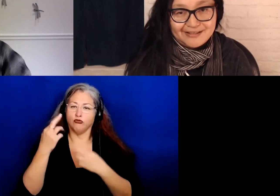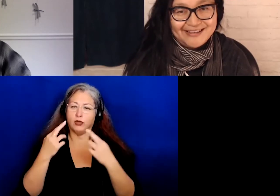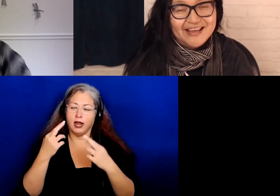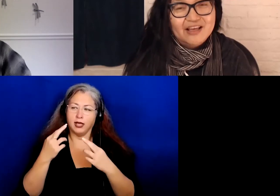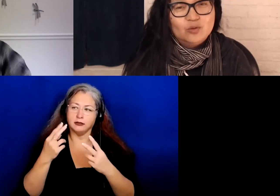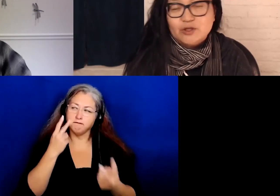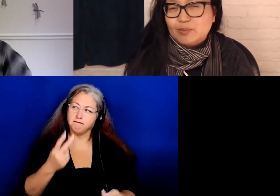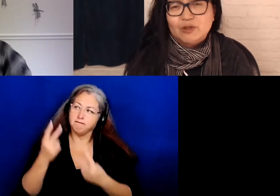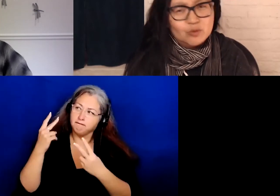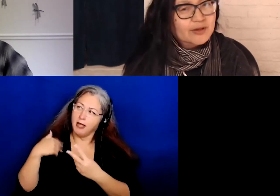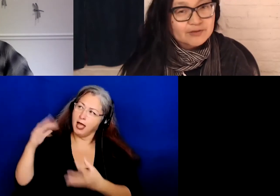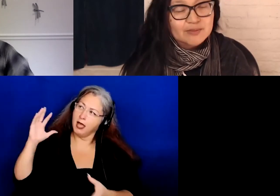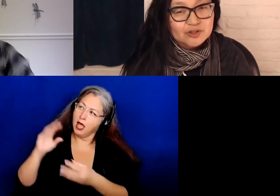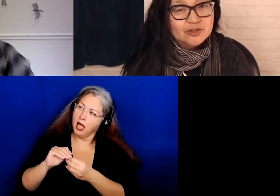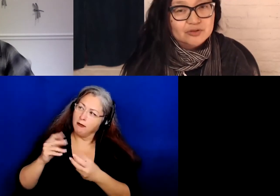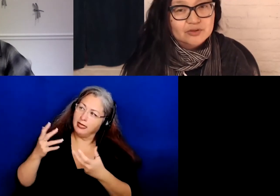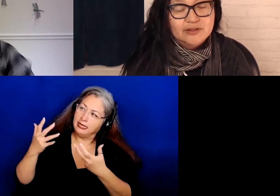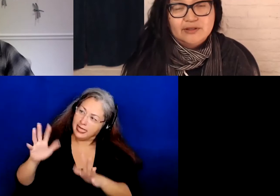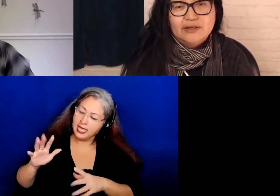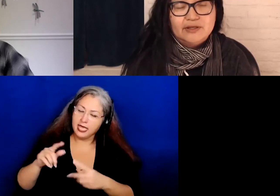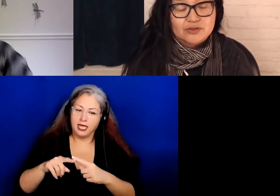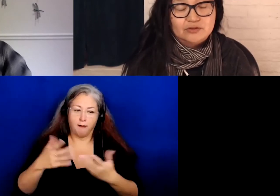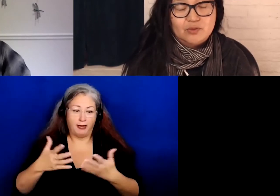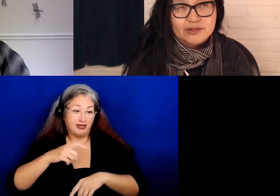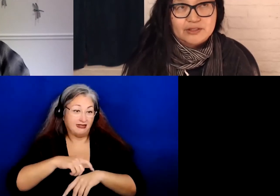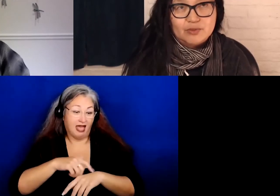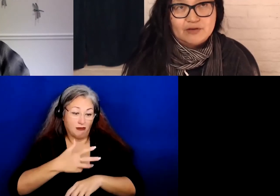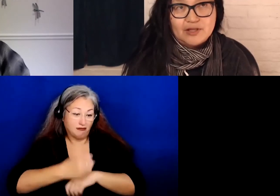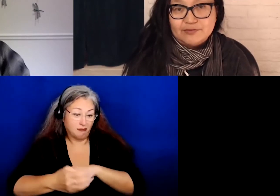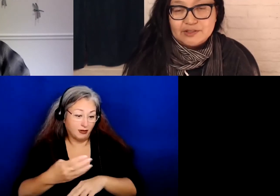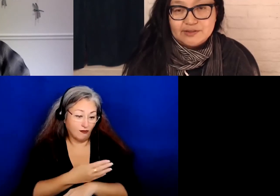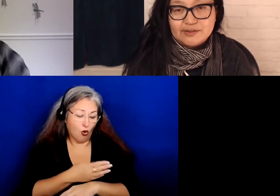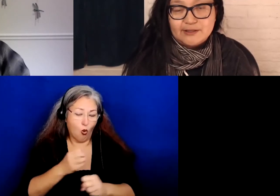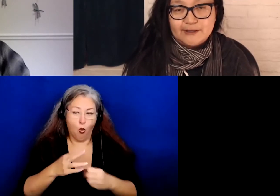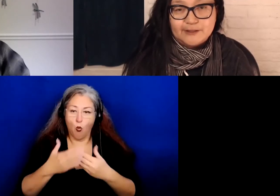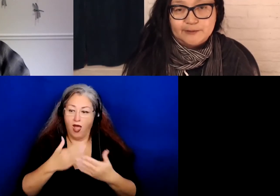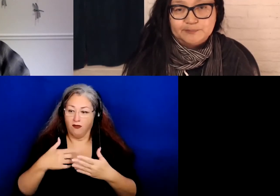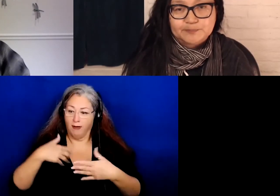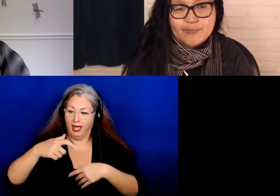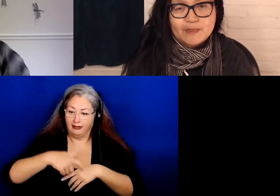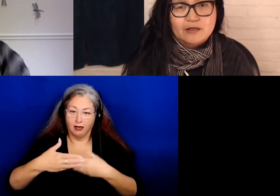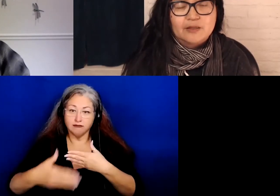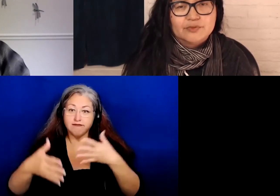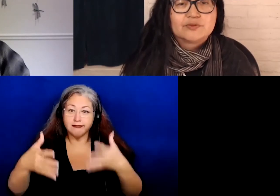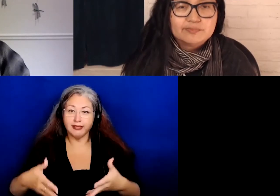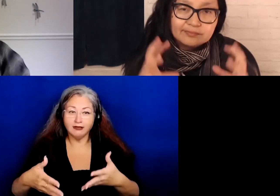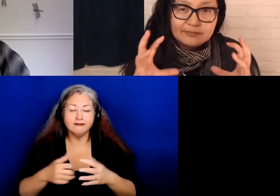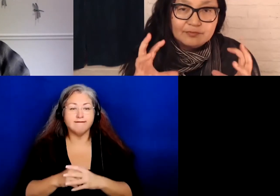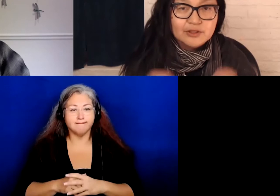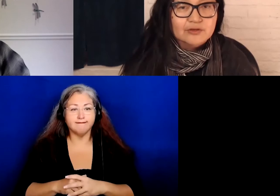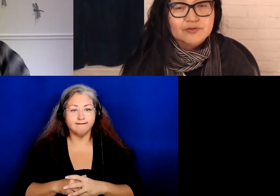done, what you probably won't have time to do, and sort of what the time you have left is. And it